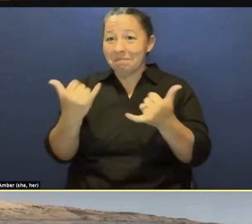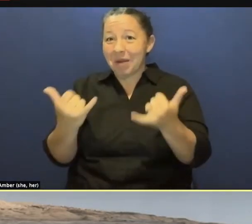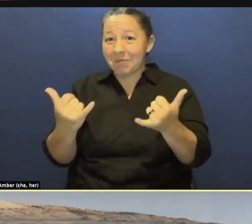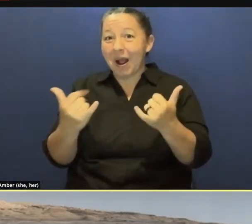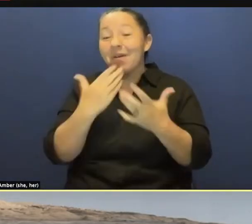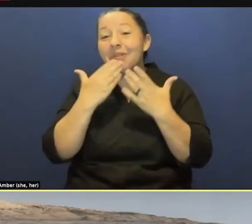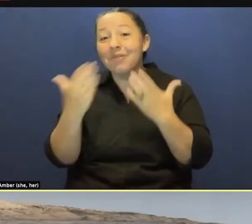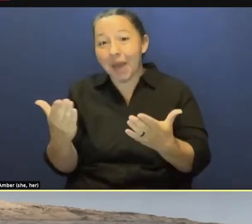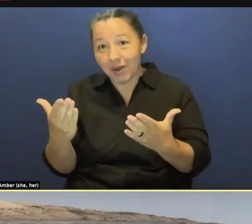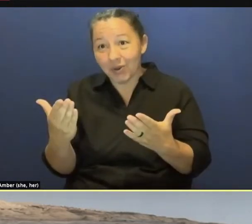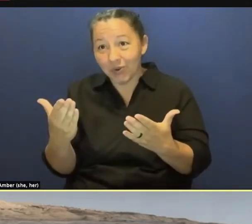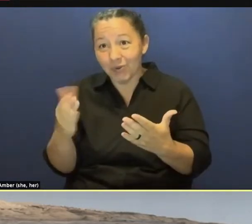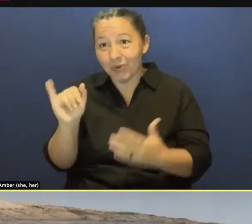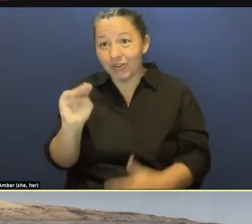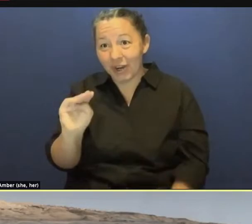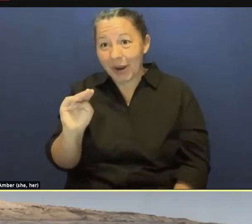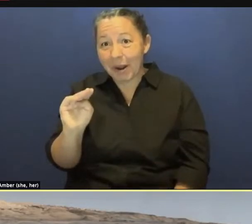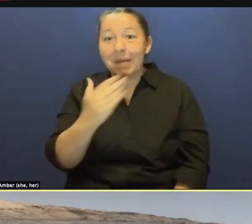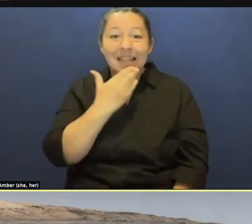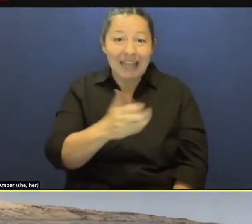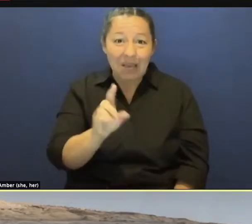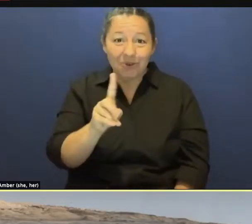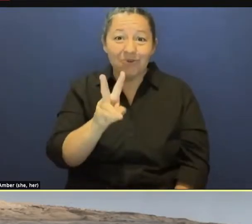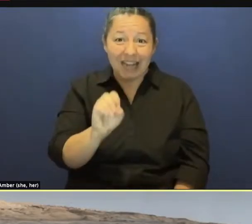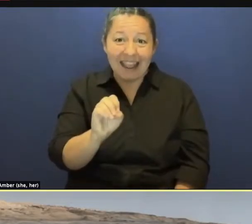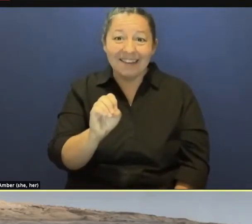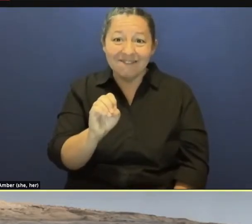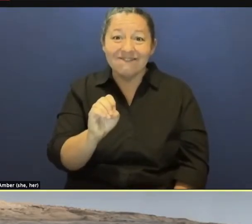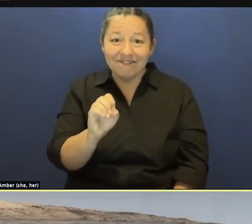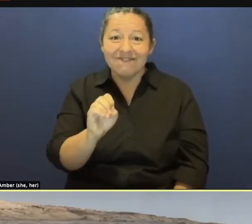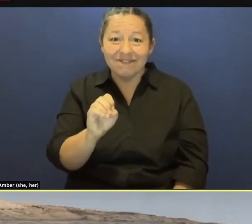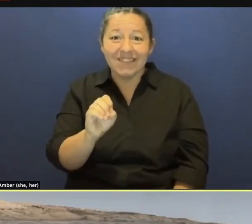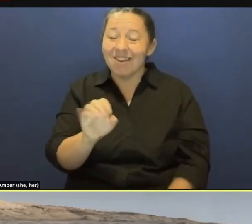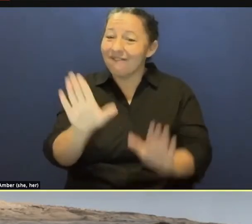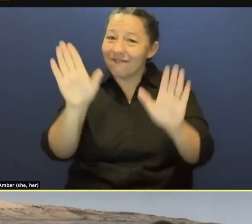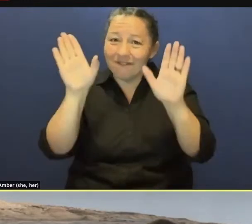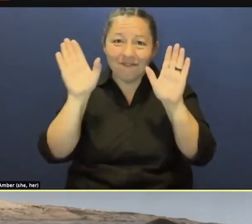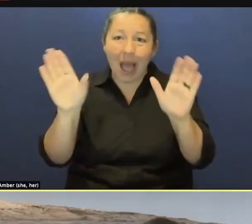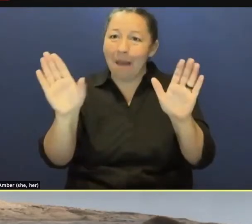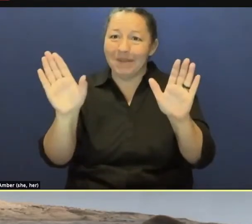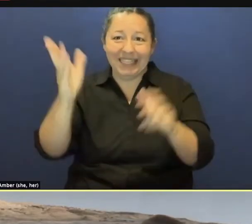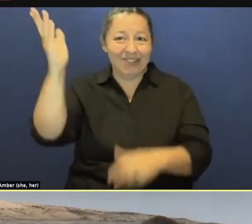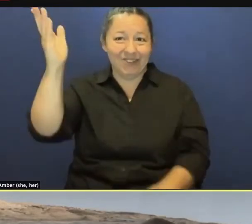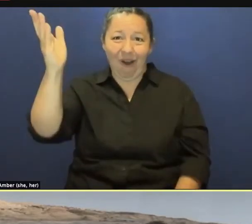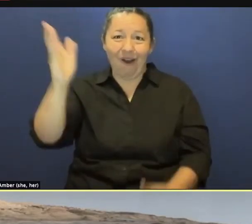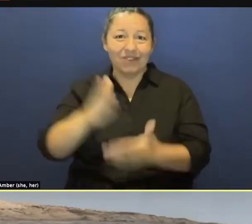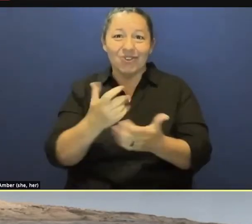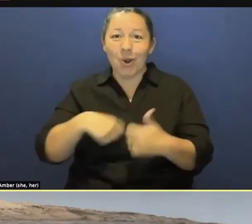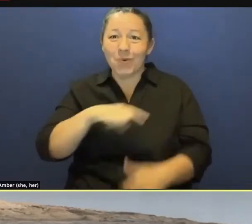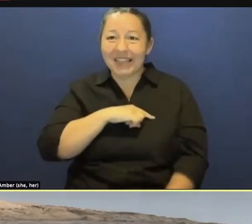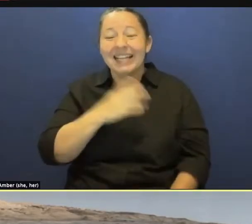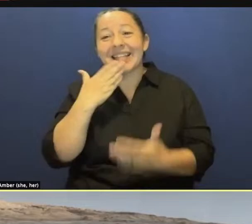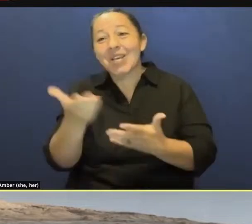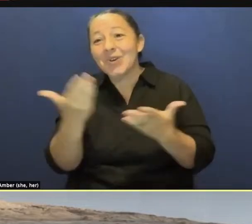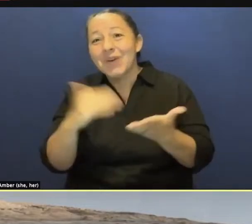thank both you, Jim, and you, Dave, for fabulous talks. Thanks again for opening the